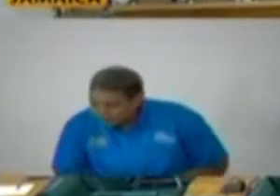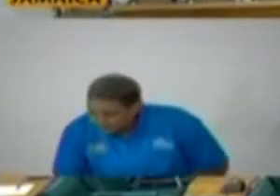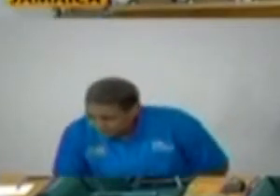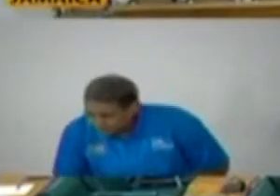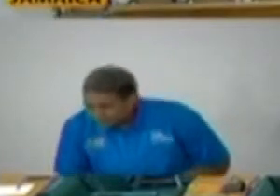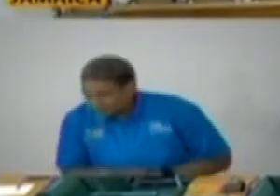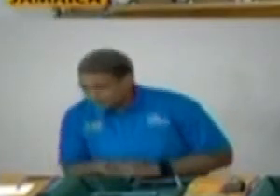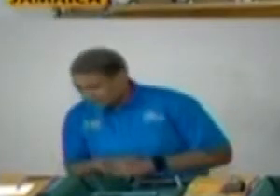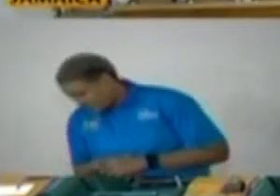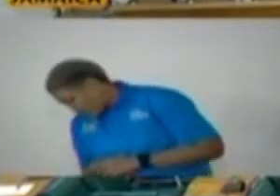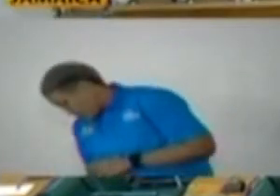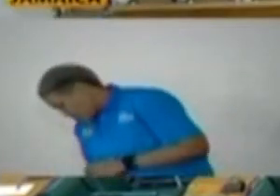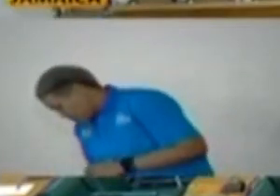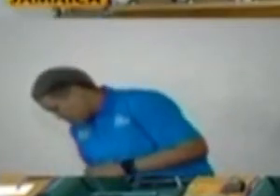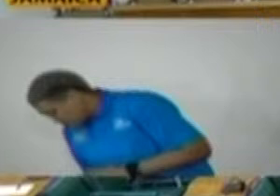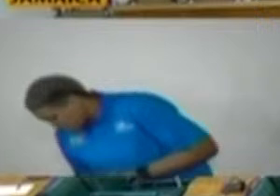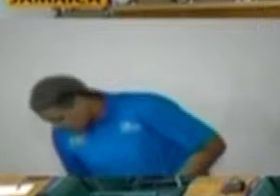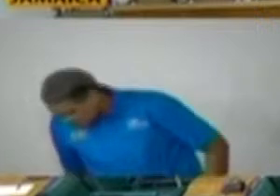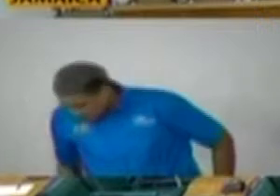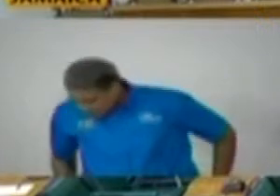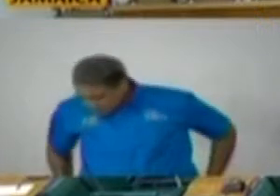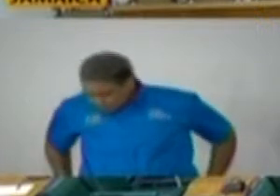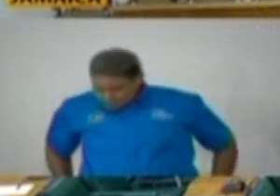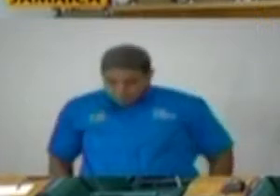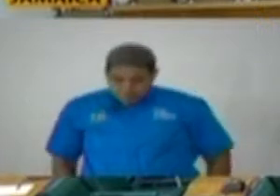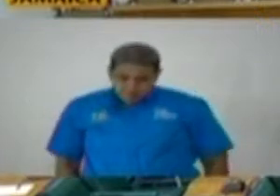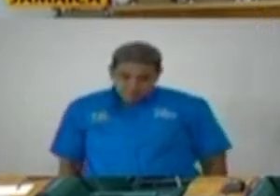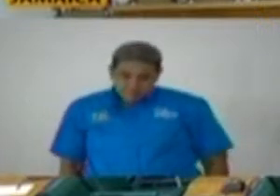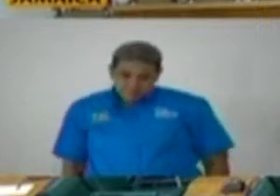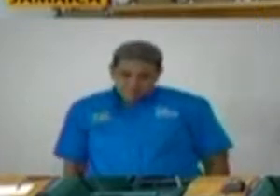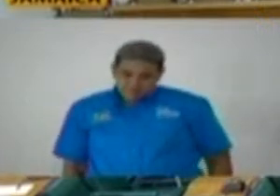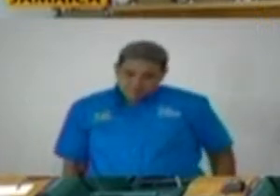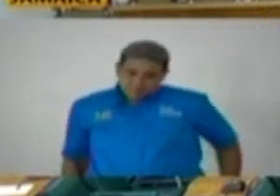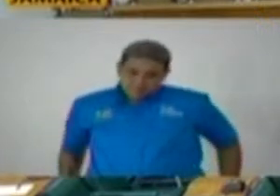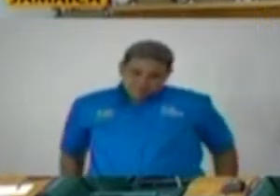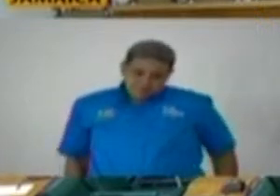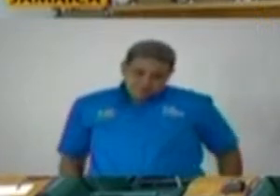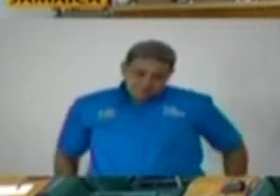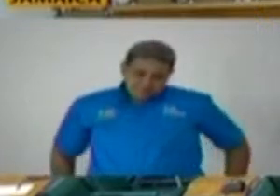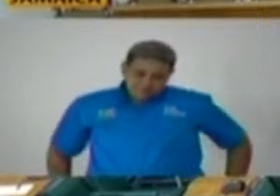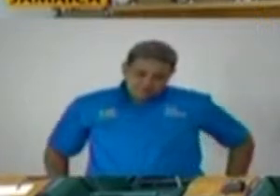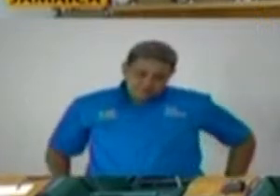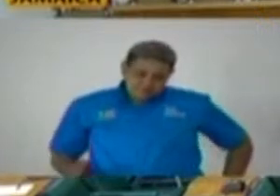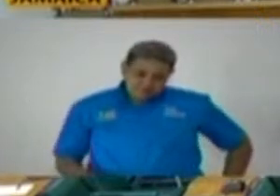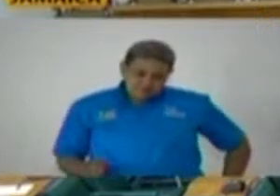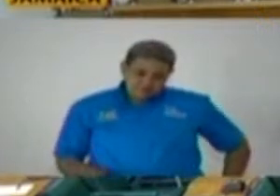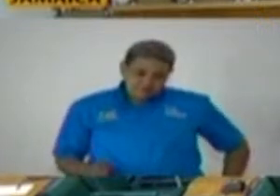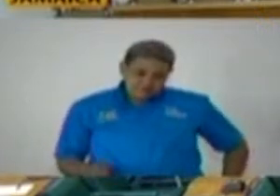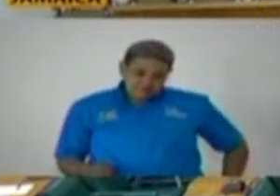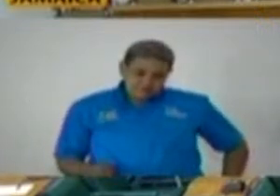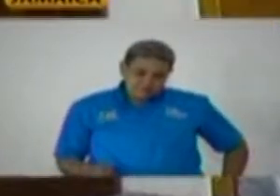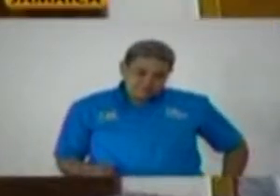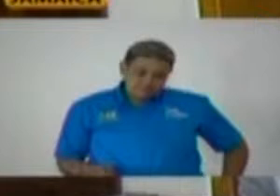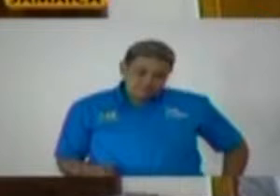Don't spread the big lie. Don't go there. Don't spread the big lie. Don't go there. Don't go